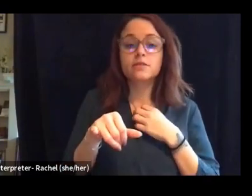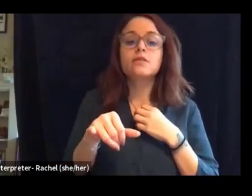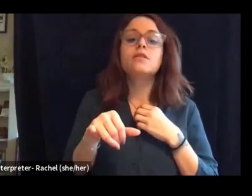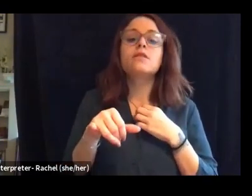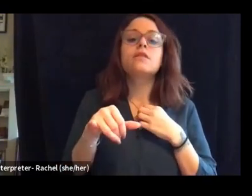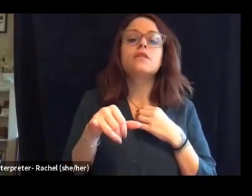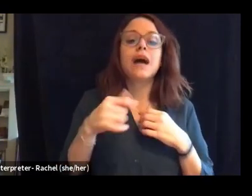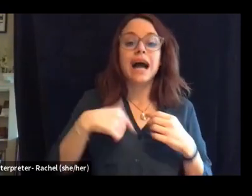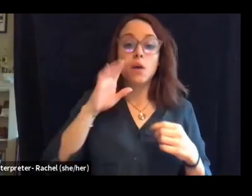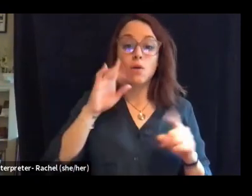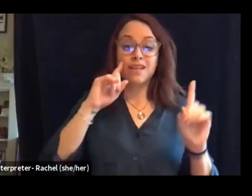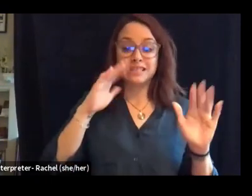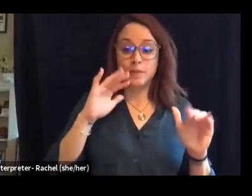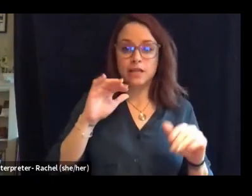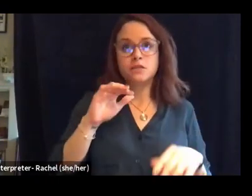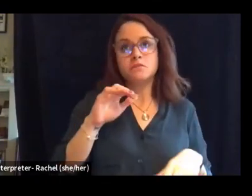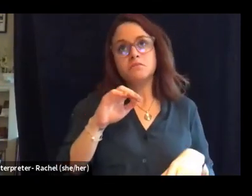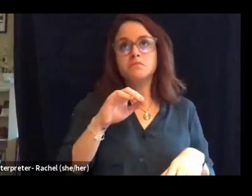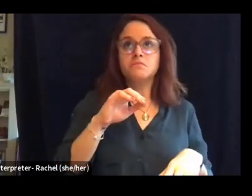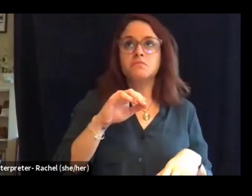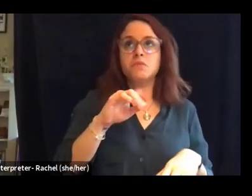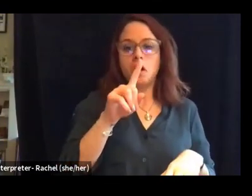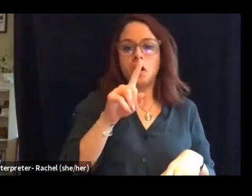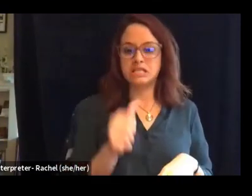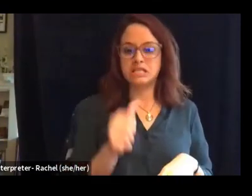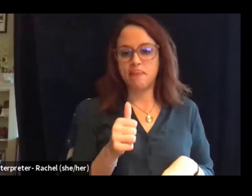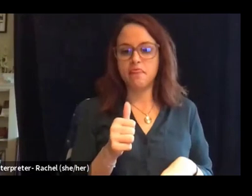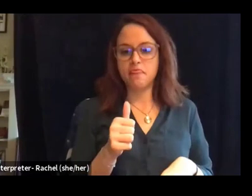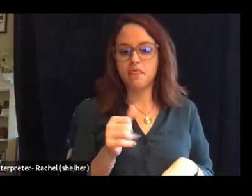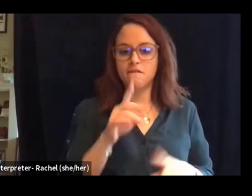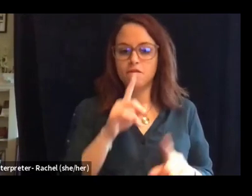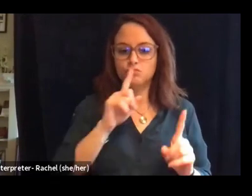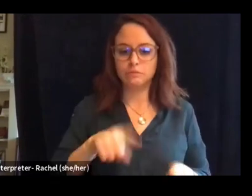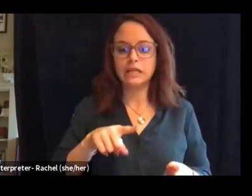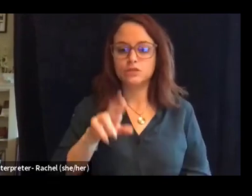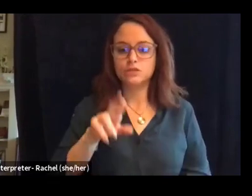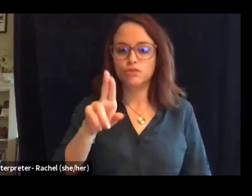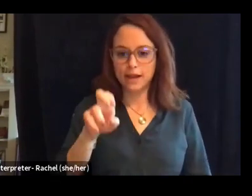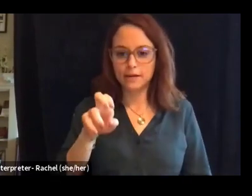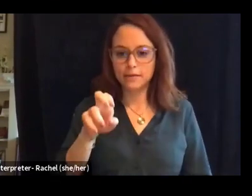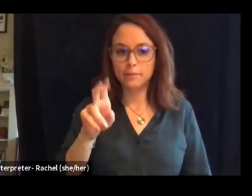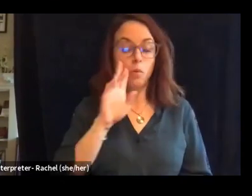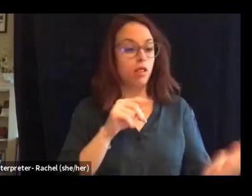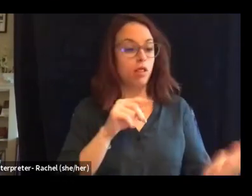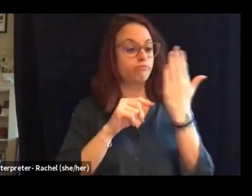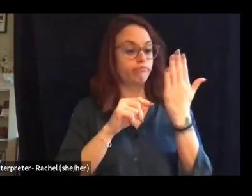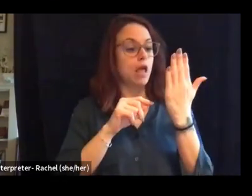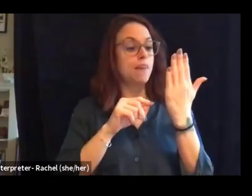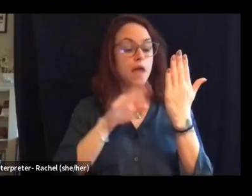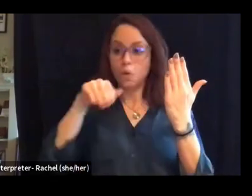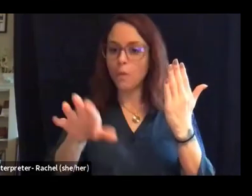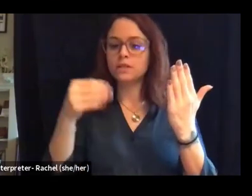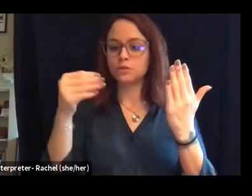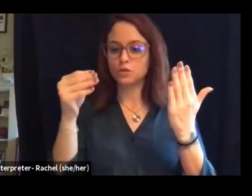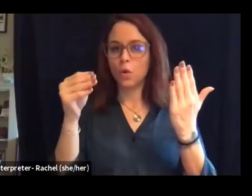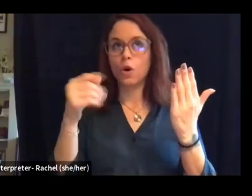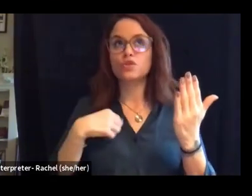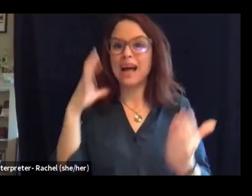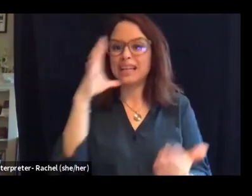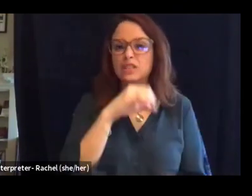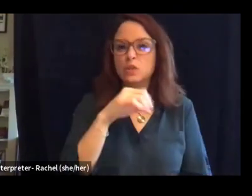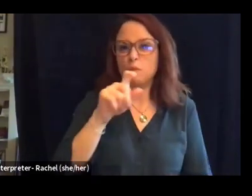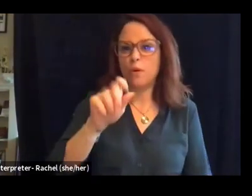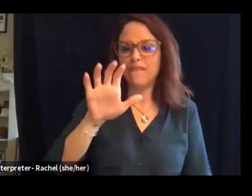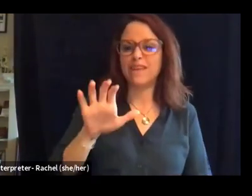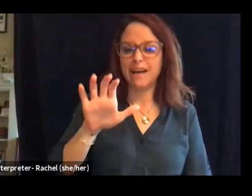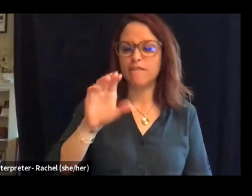expect 1/10 to 1% response rate. So I'll just take an average here and assume about 0.5%. So if I